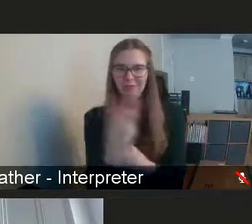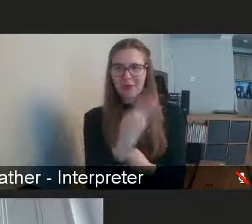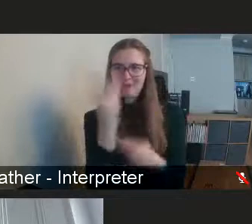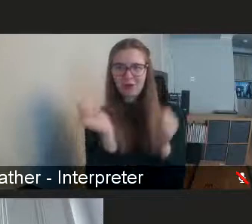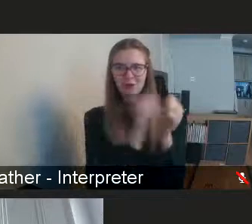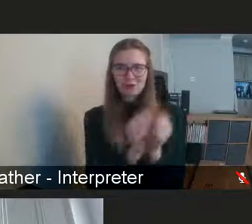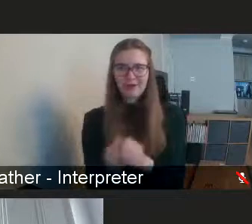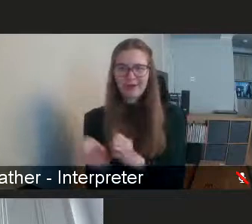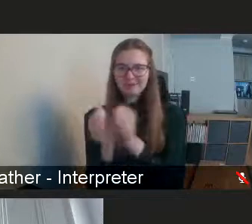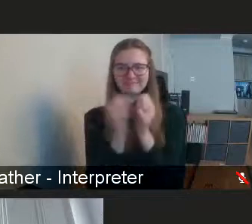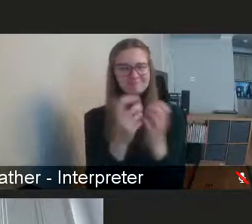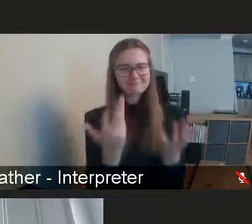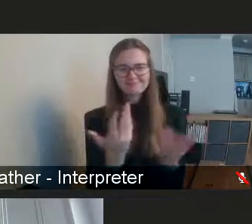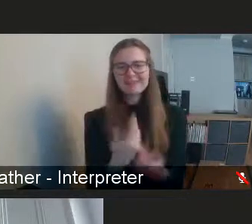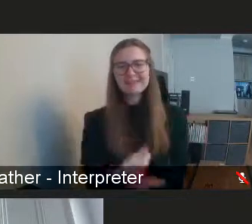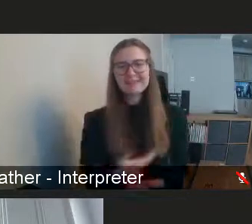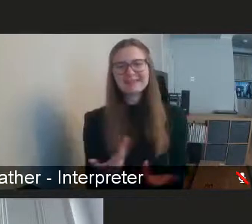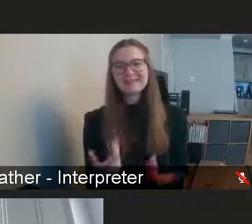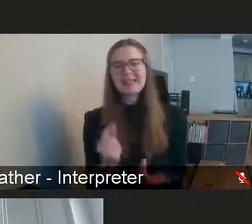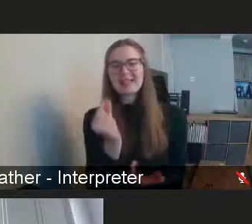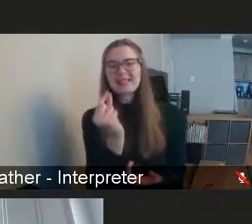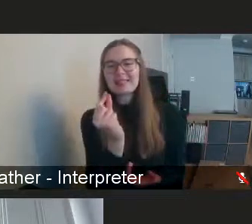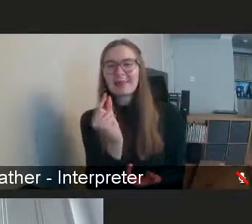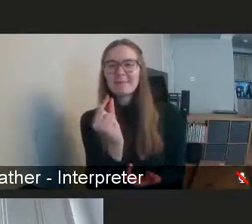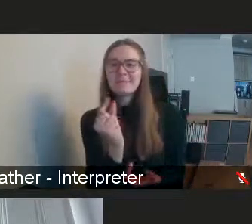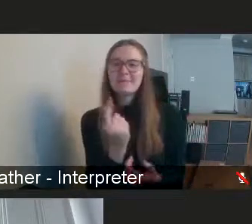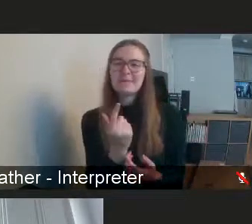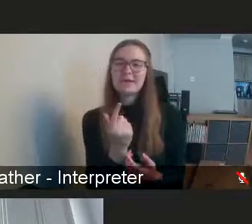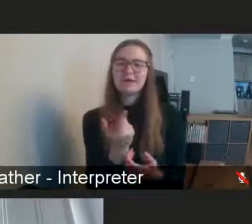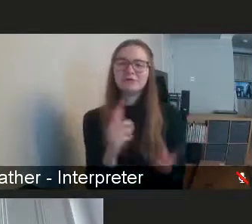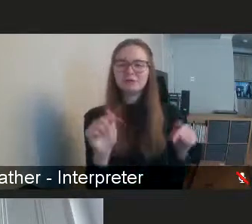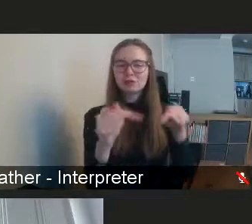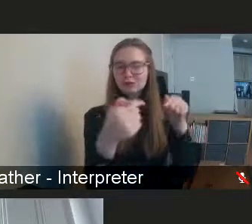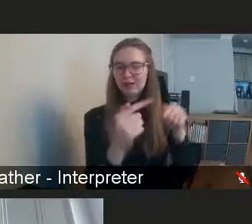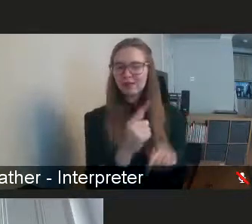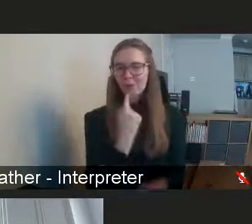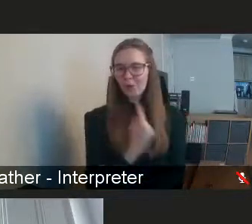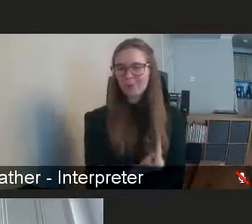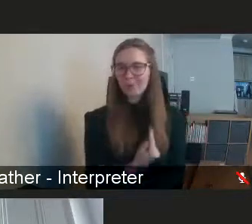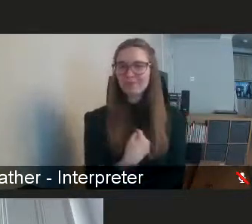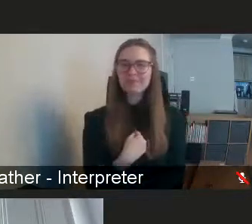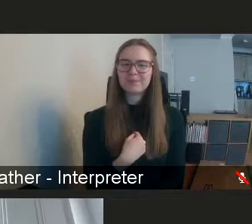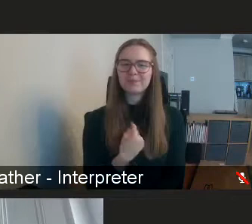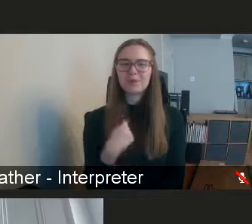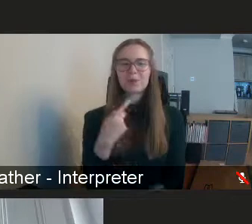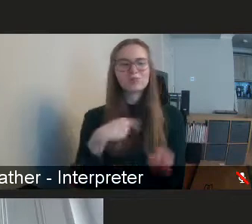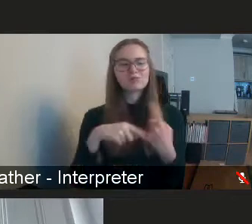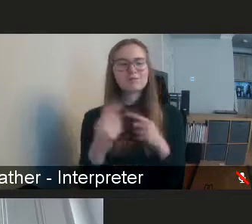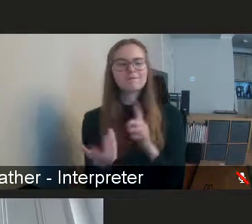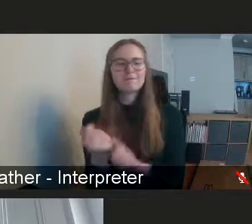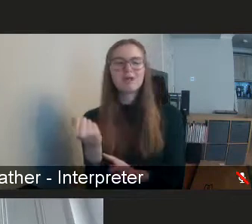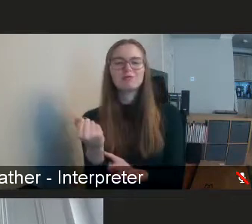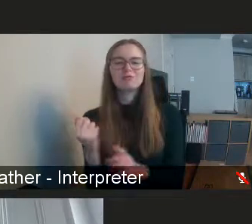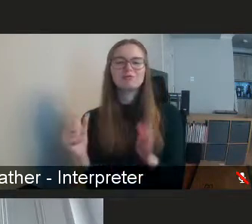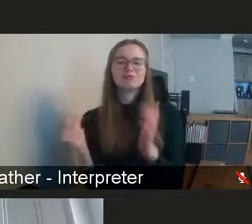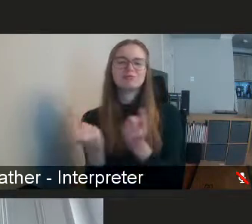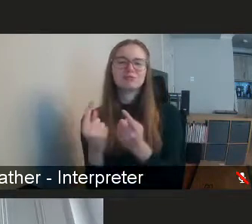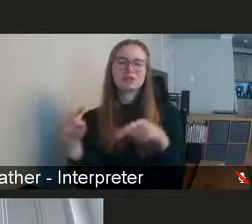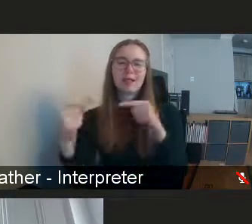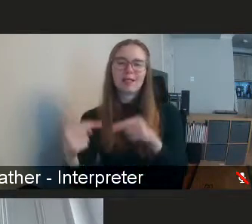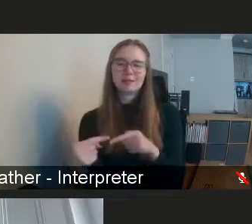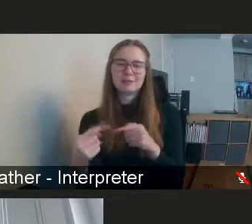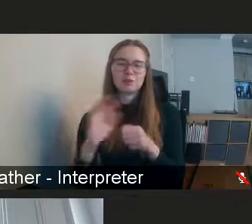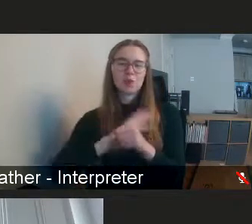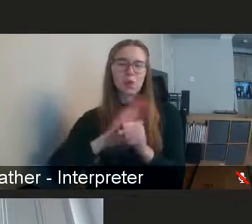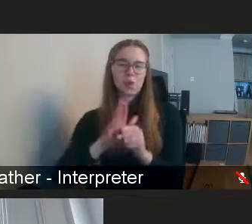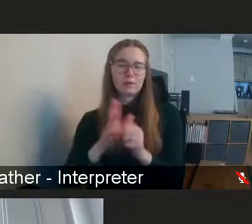to introduce a little element of challenge on it. We found some difficulties with COVID there around the transport area